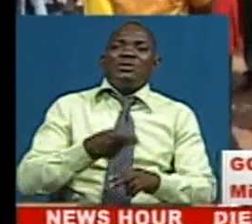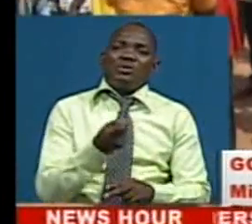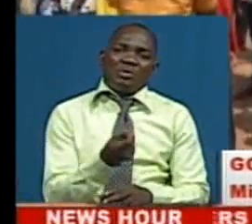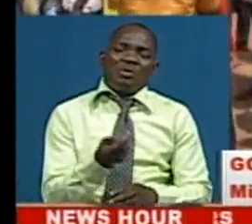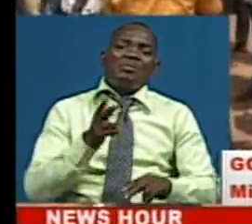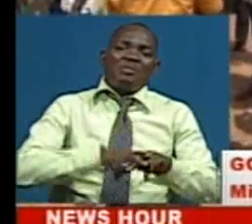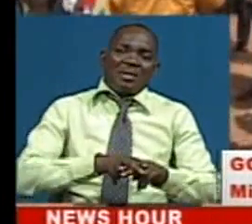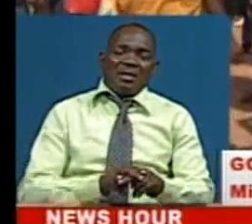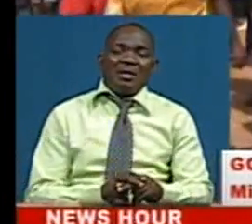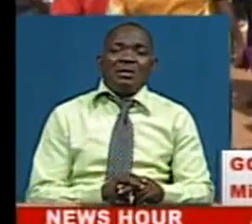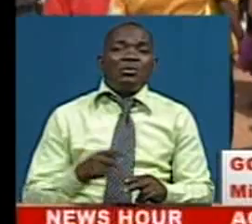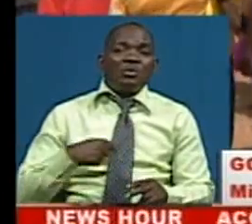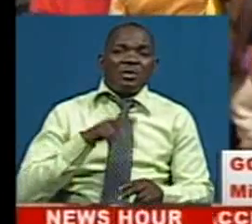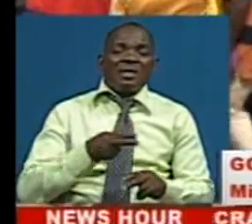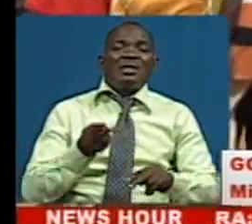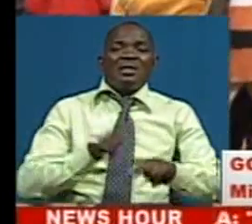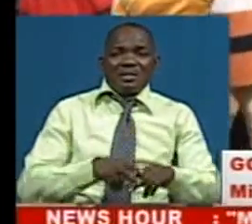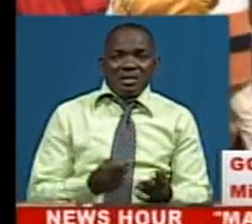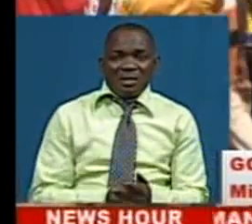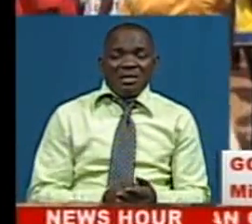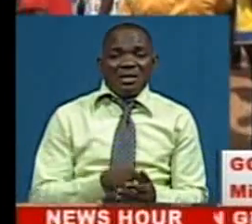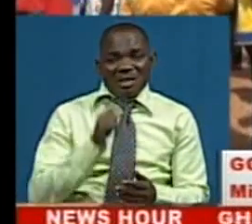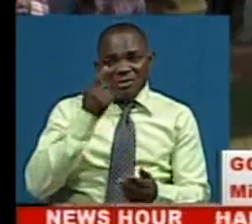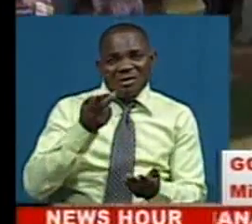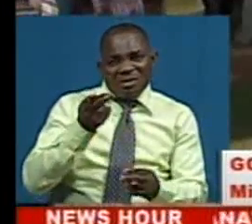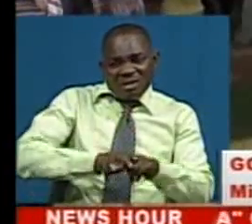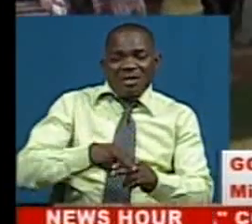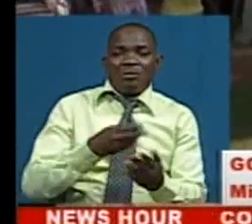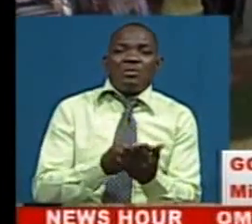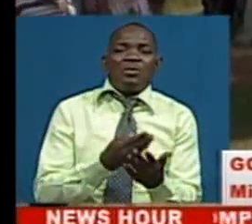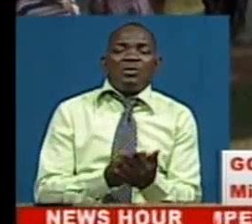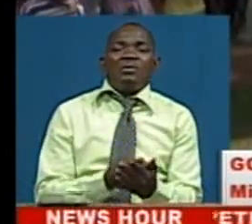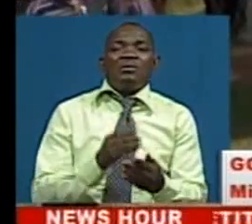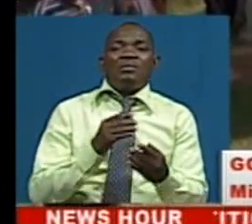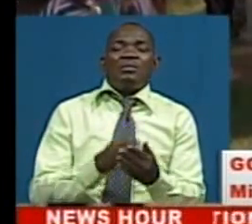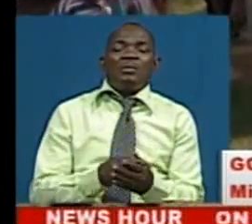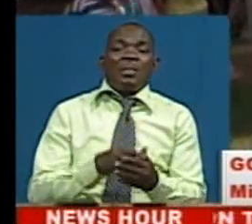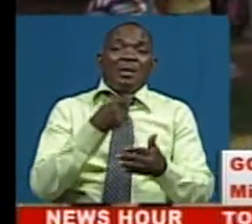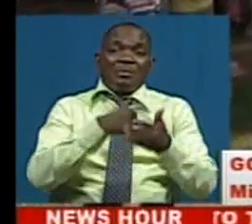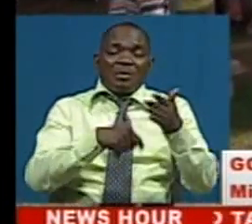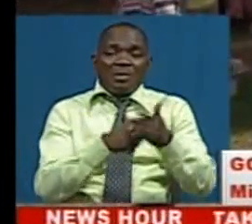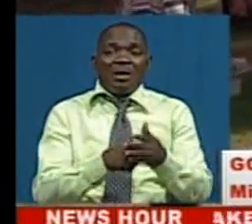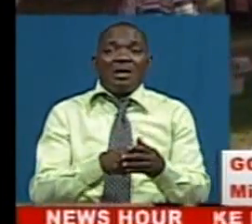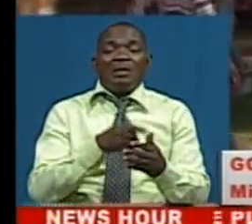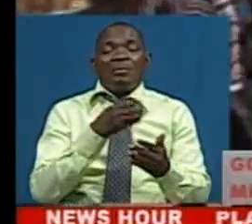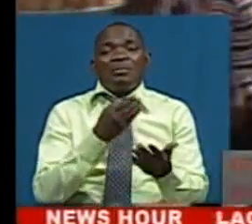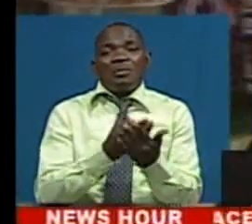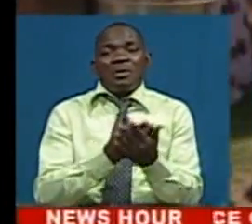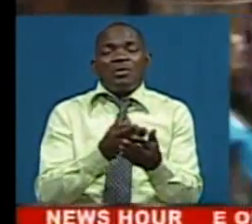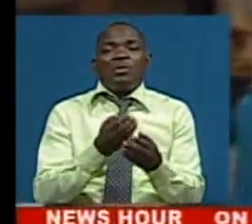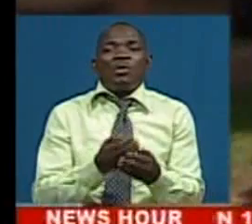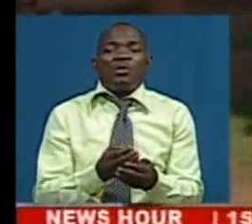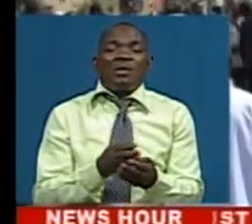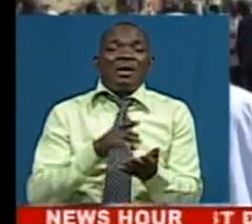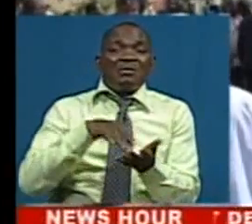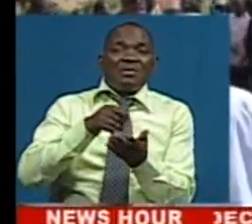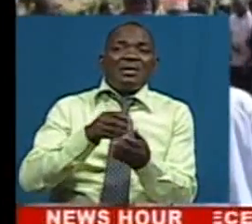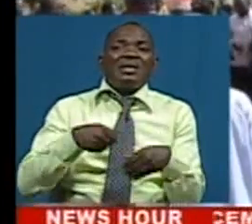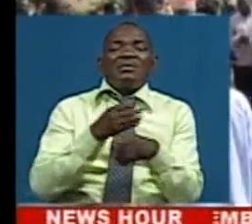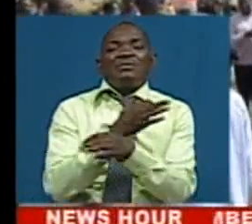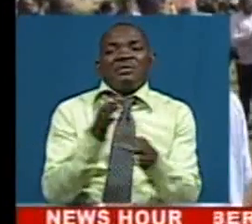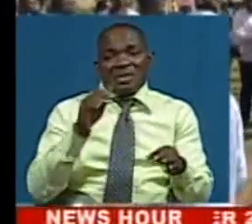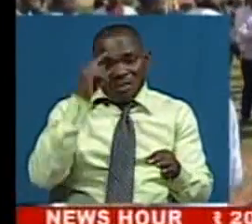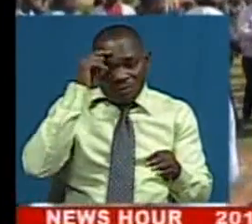us. We really need it. The cocoa farmers also appealed for free cocoa fertilizer